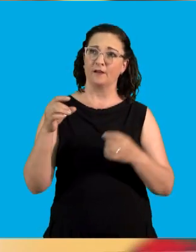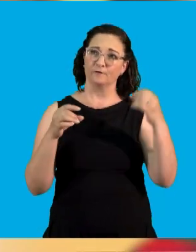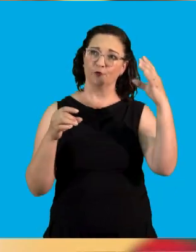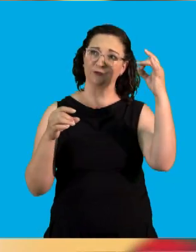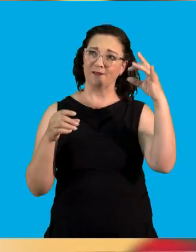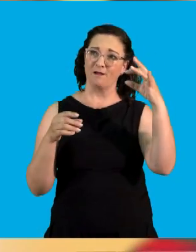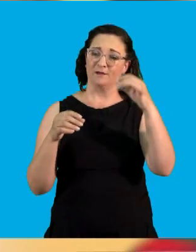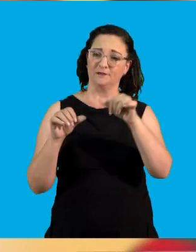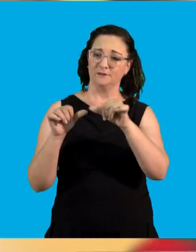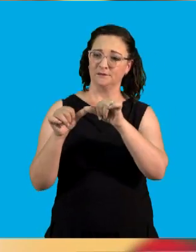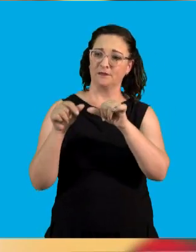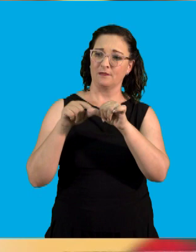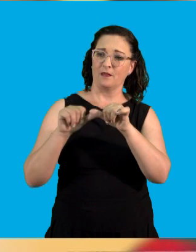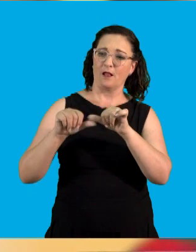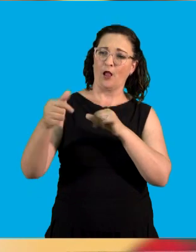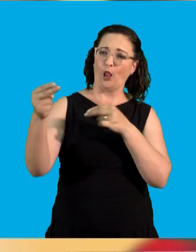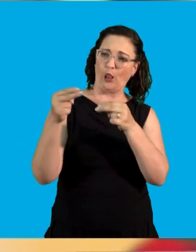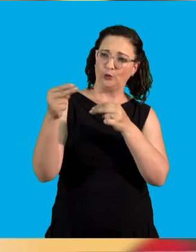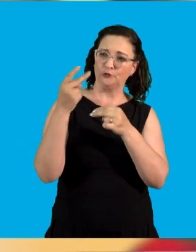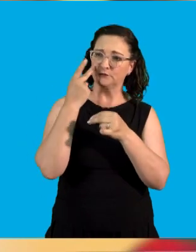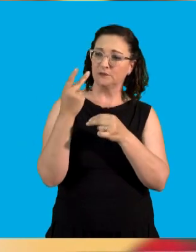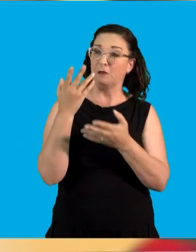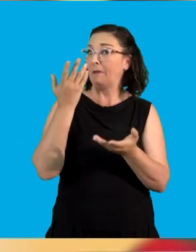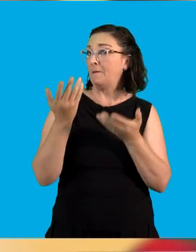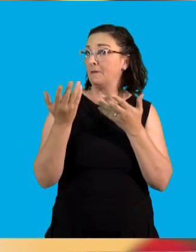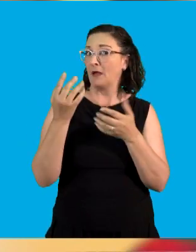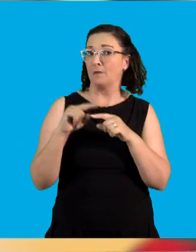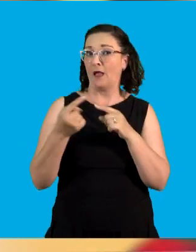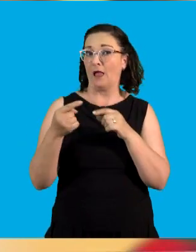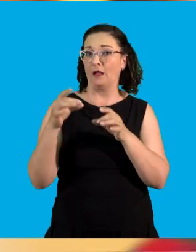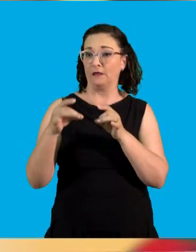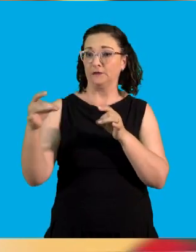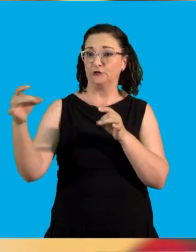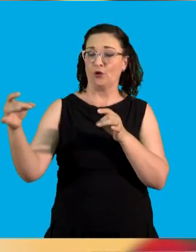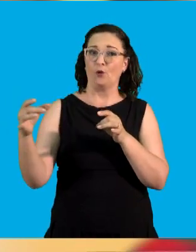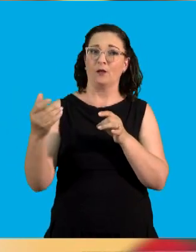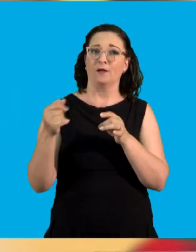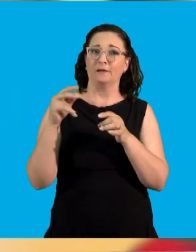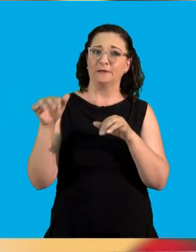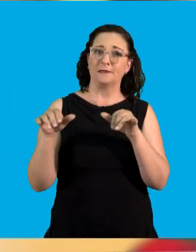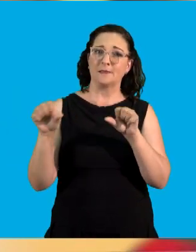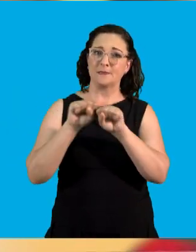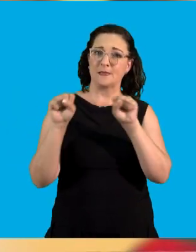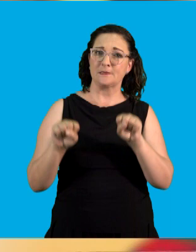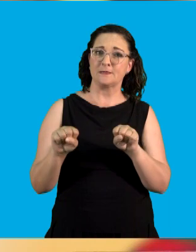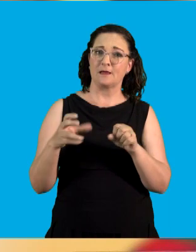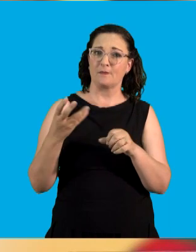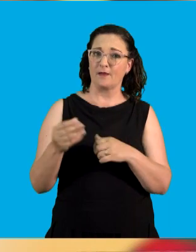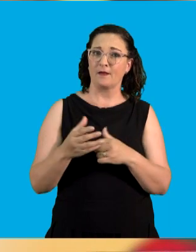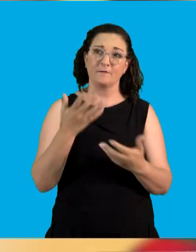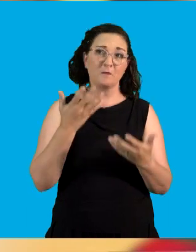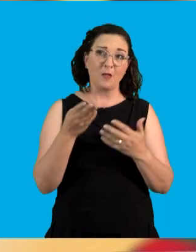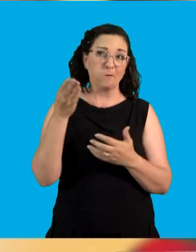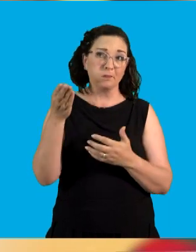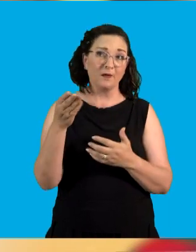stars that are closer to us, that we are able to see, there might be other solar systems, it makes you wonder if are there